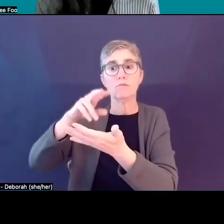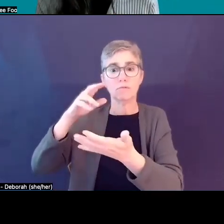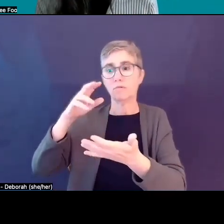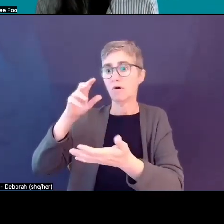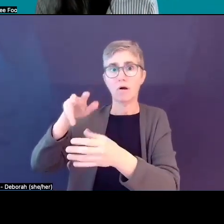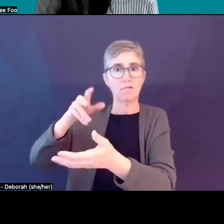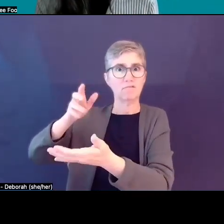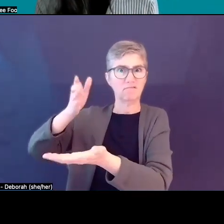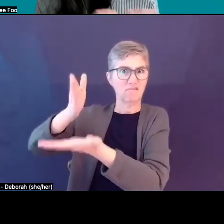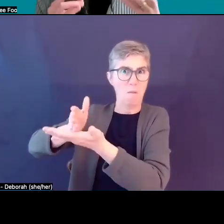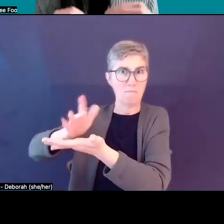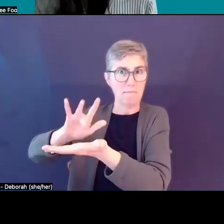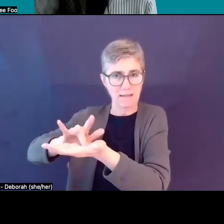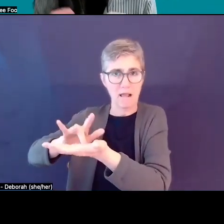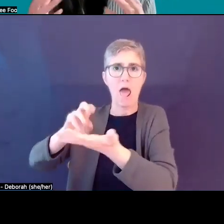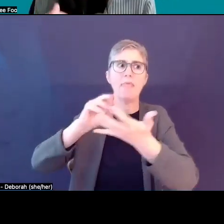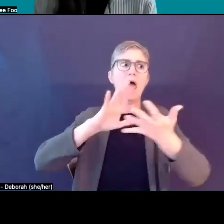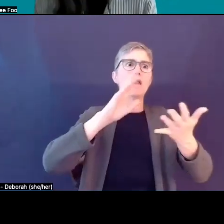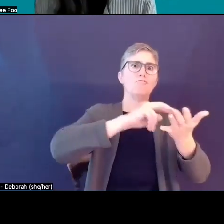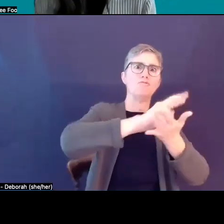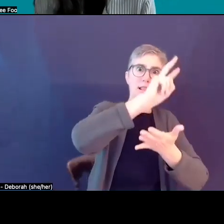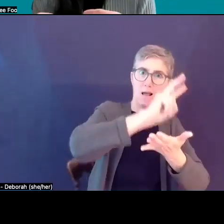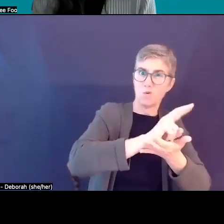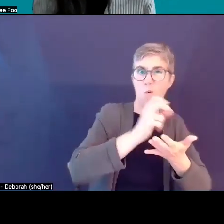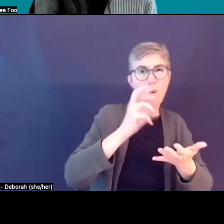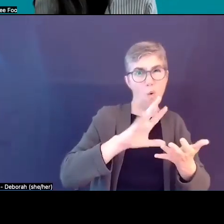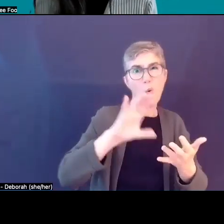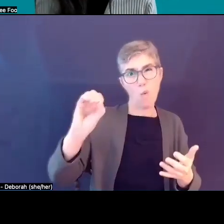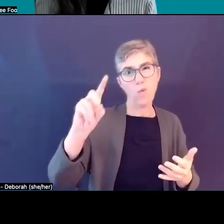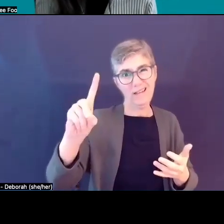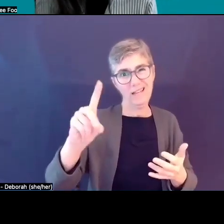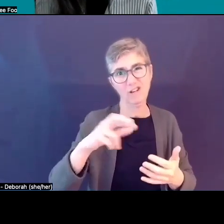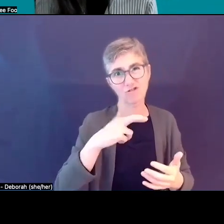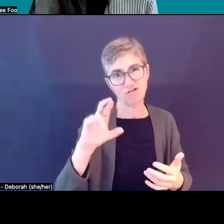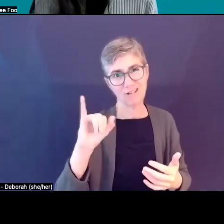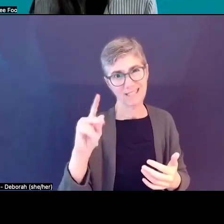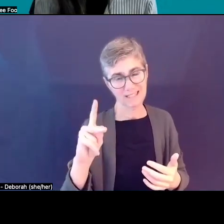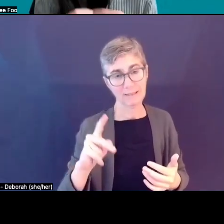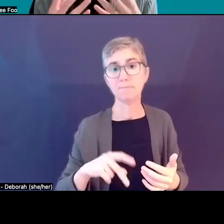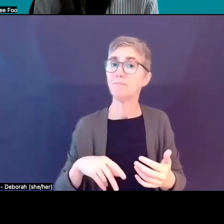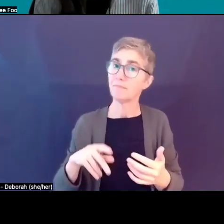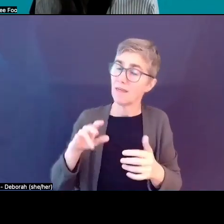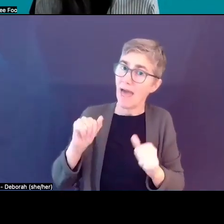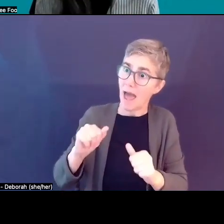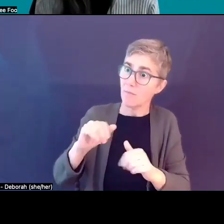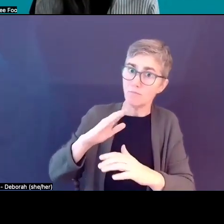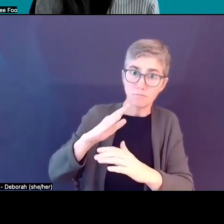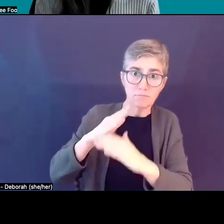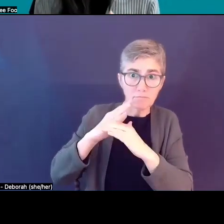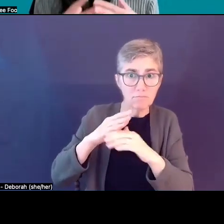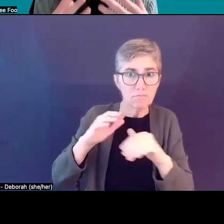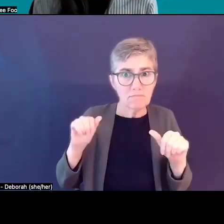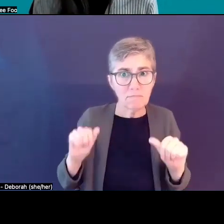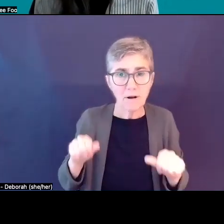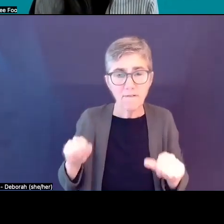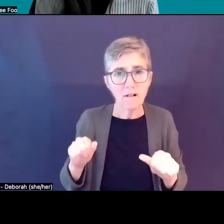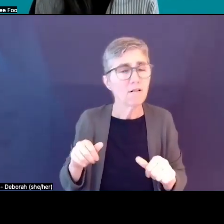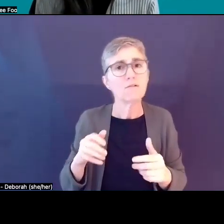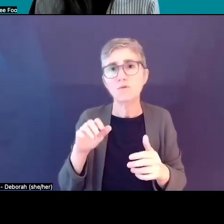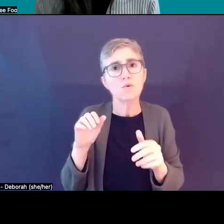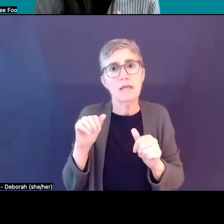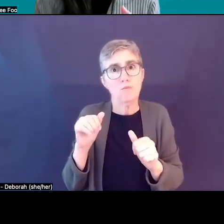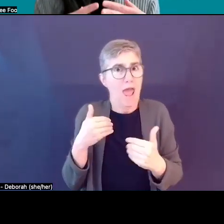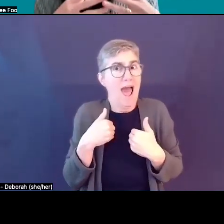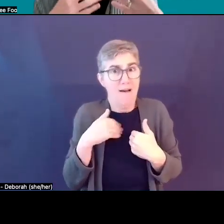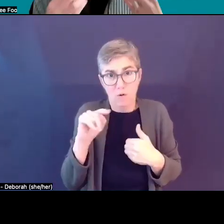are preventable because poor adherence is also preventable, and we have a proven tool for